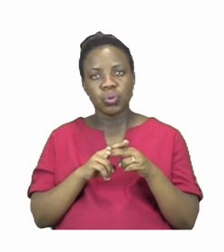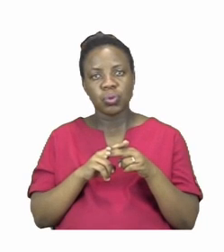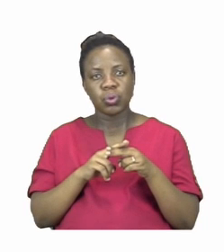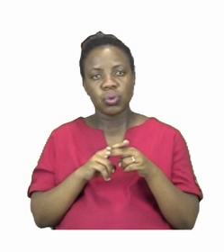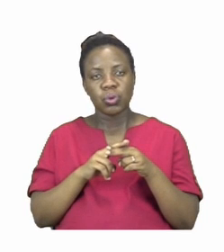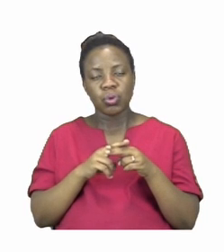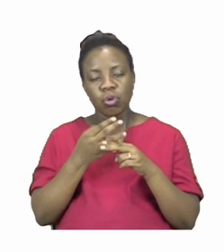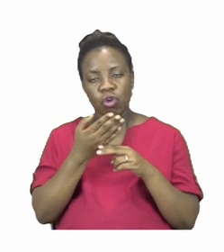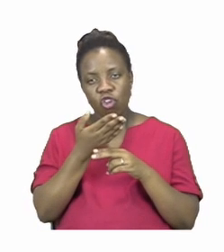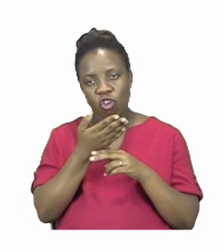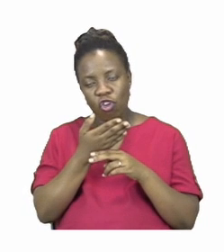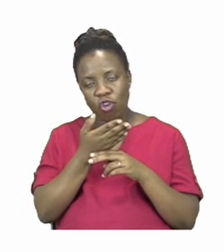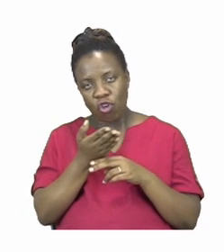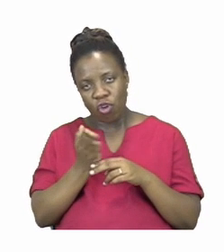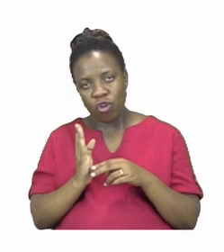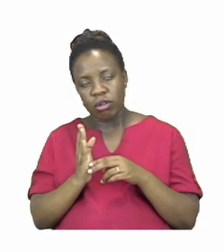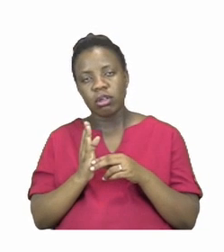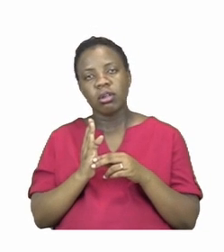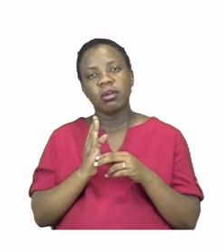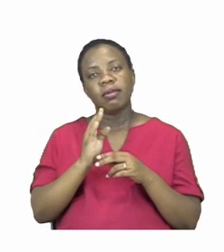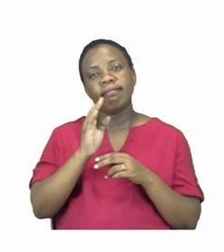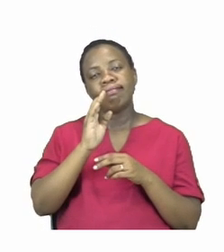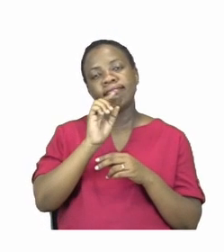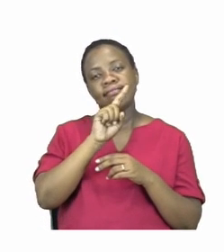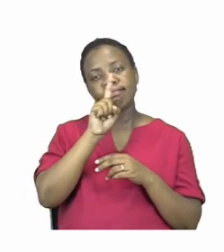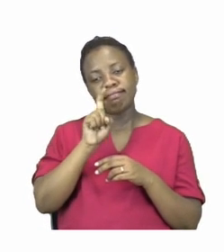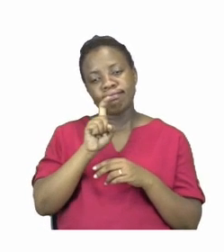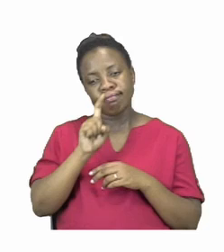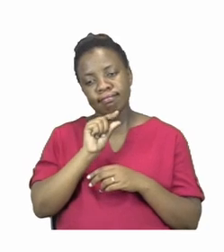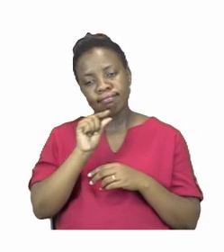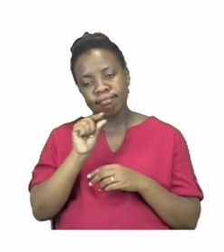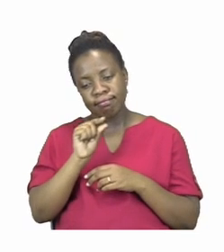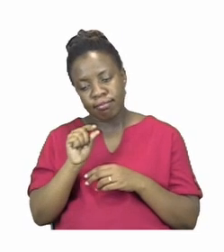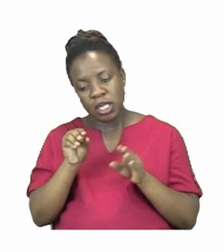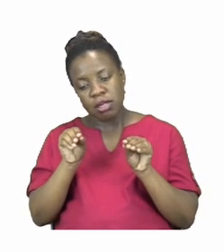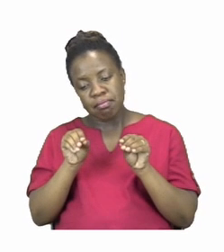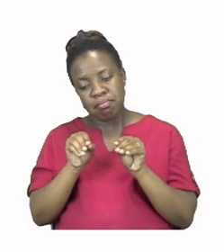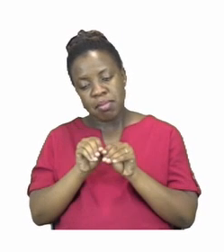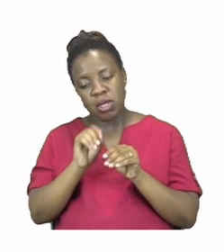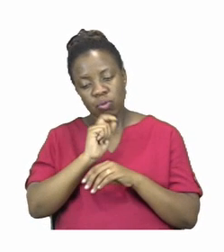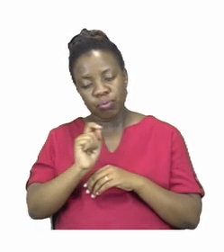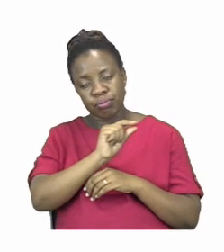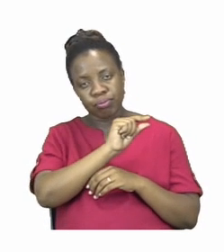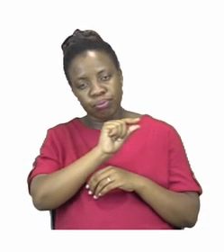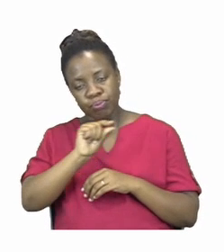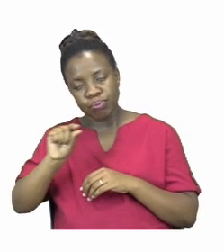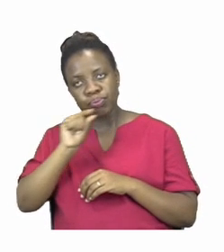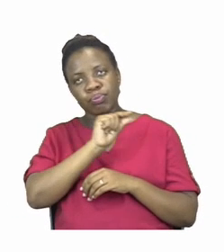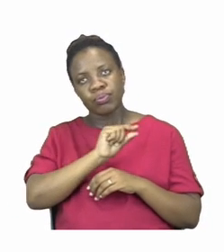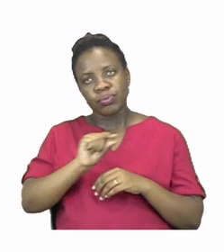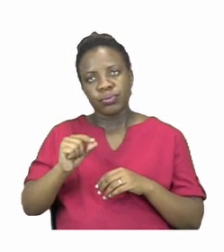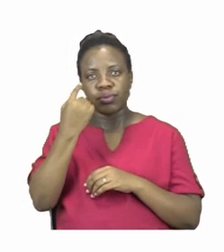has a question mark at the end of that question. So please, boys and